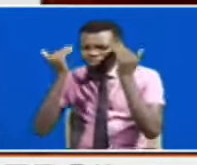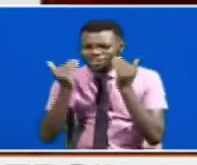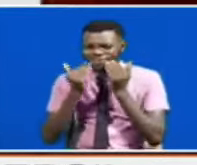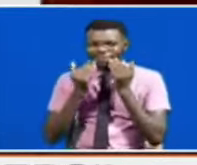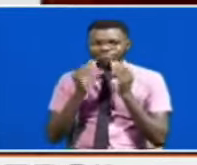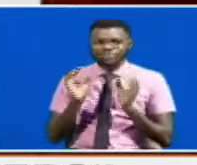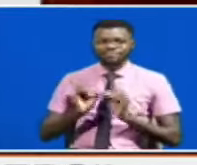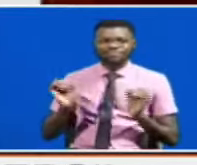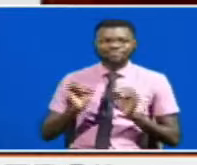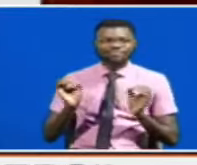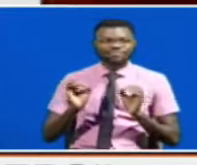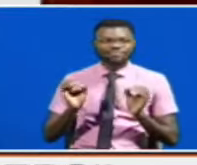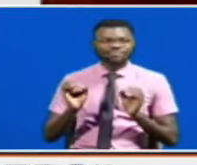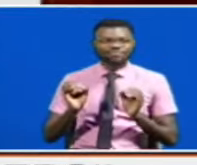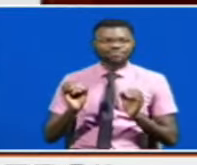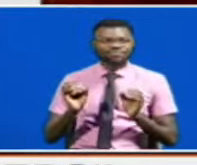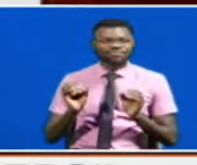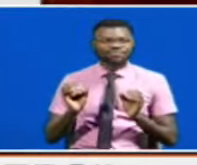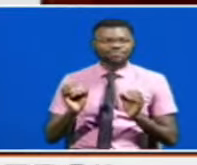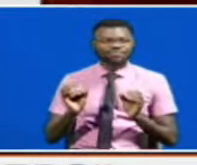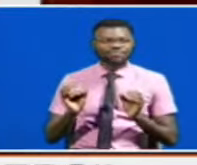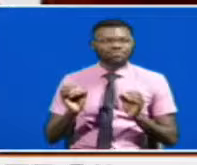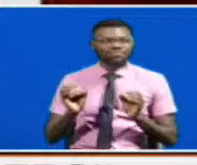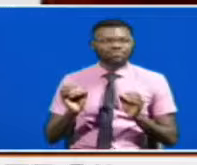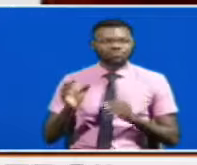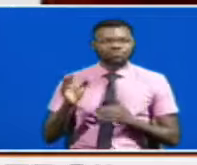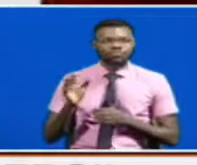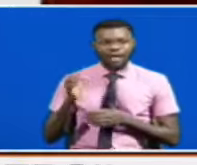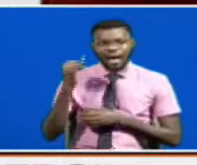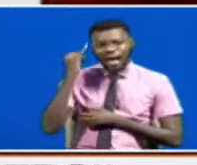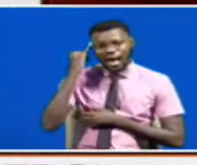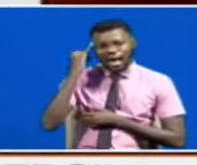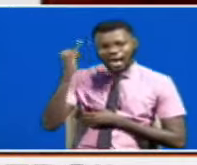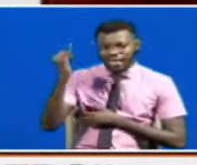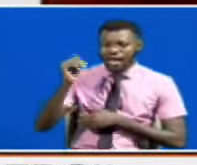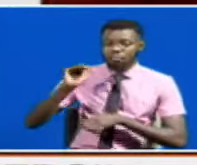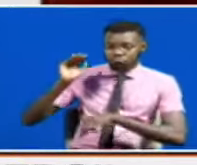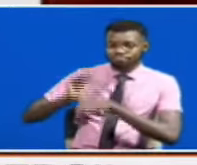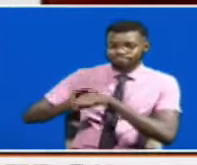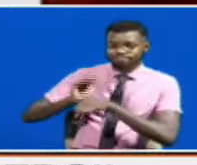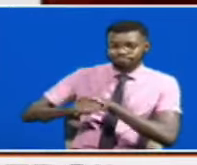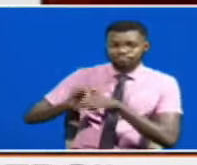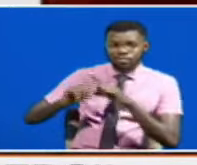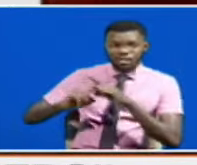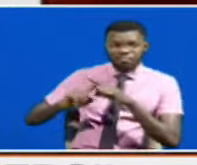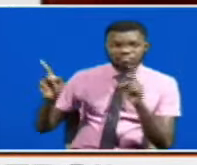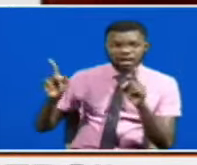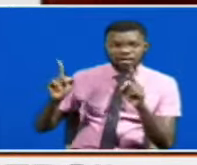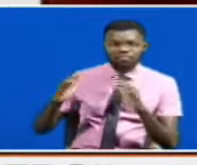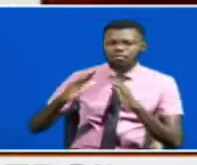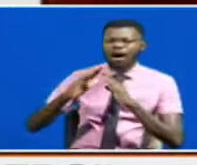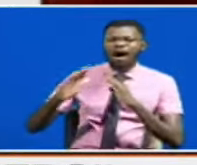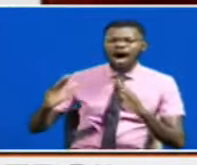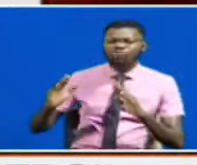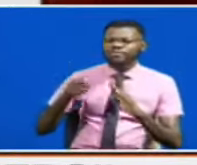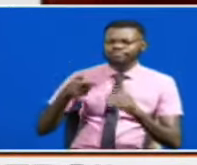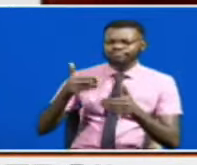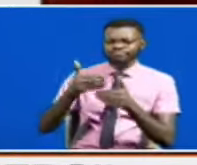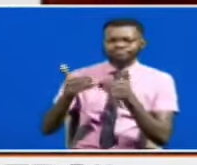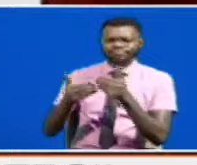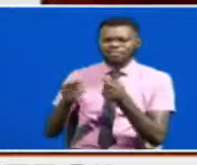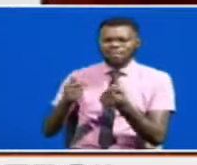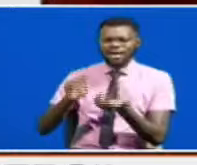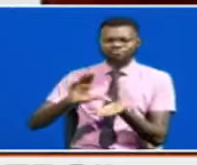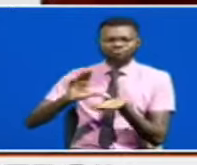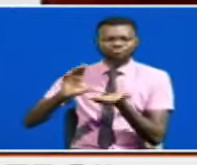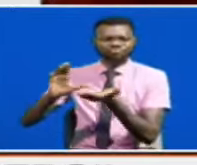concept itself is a good concept, but how to operate it, to make it operational, is where the challenge is. And I believe they need to go back to the